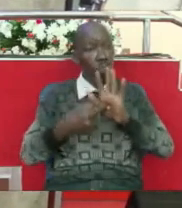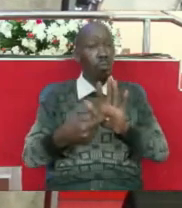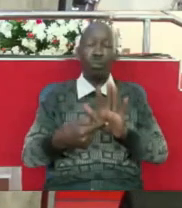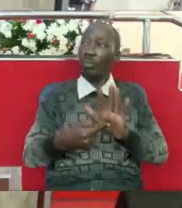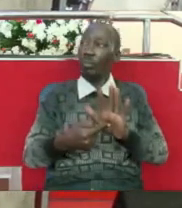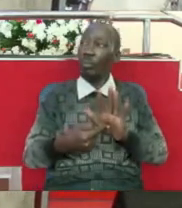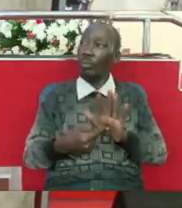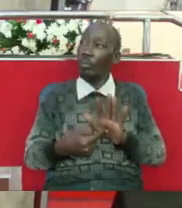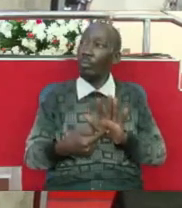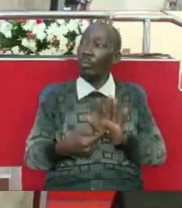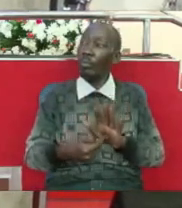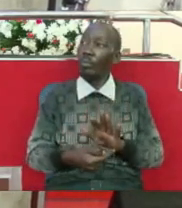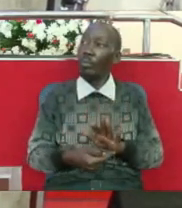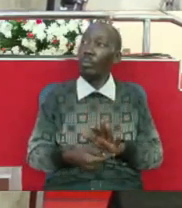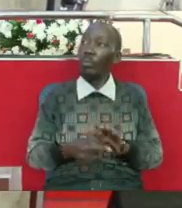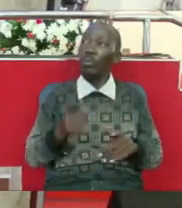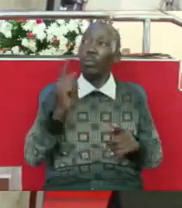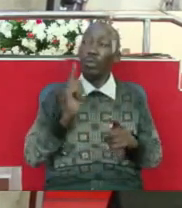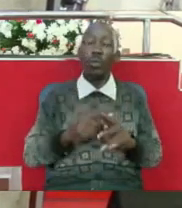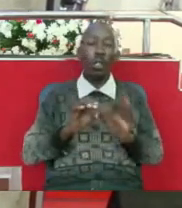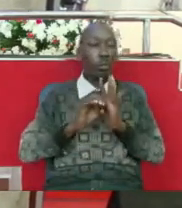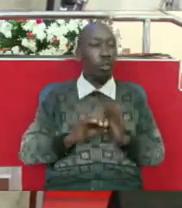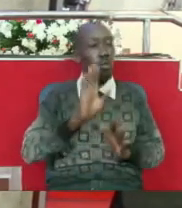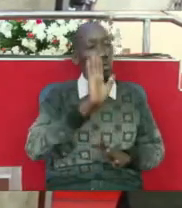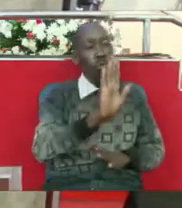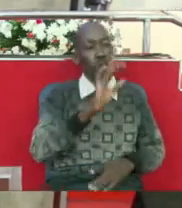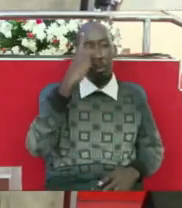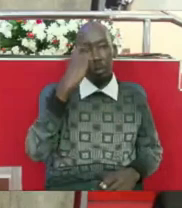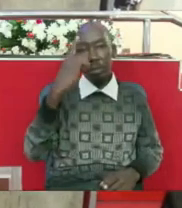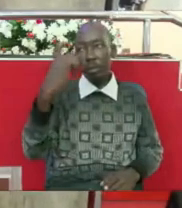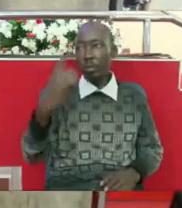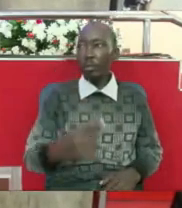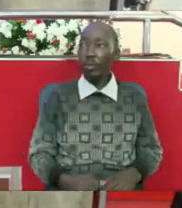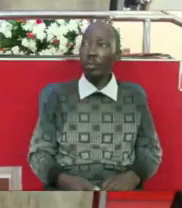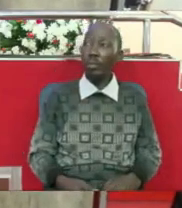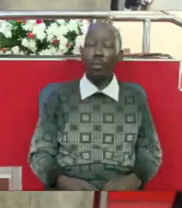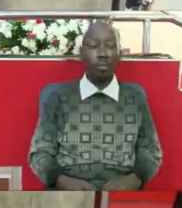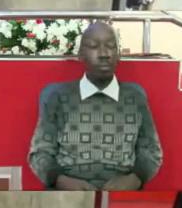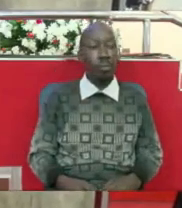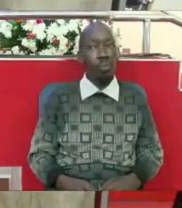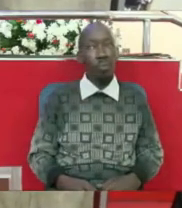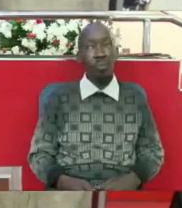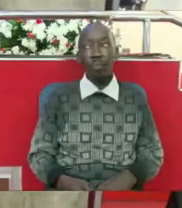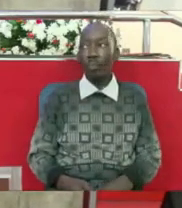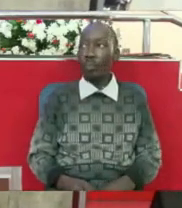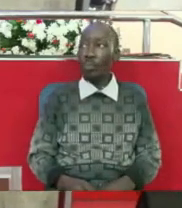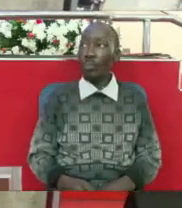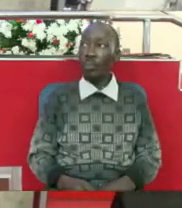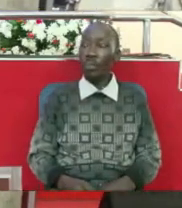mfano. To express your dream. Ambao inaelezea ama inaonyesha ndoto